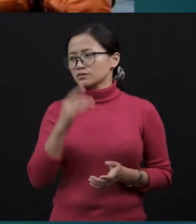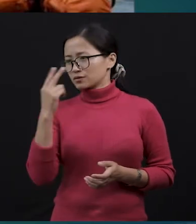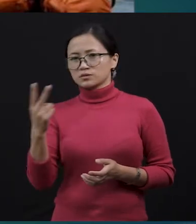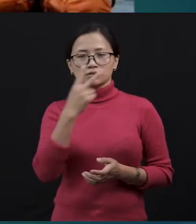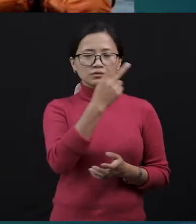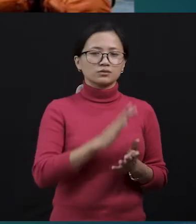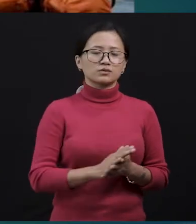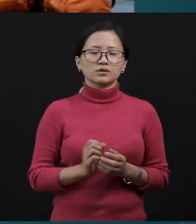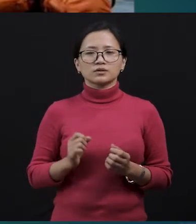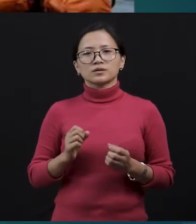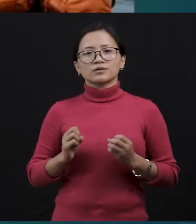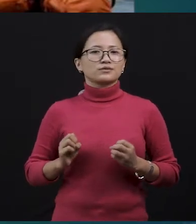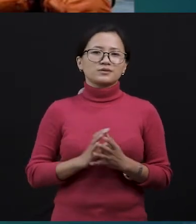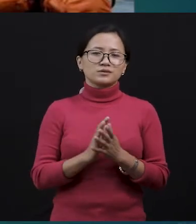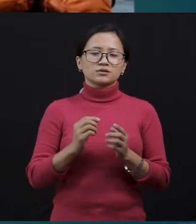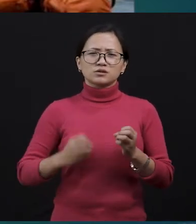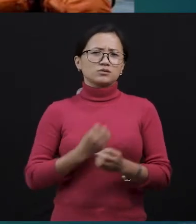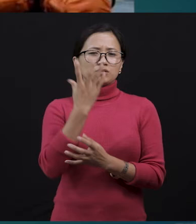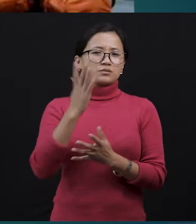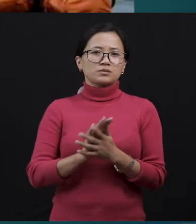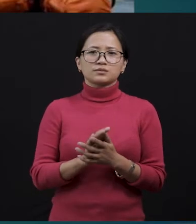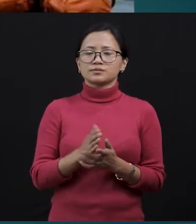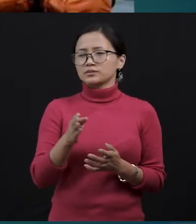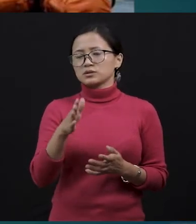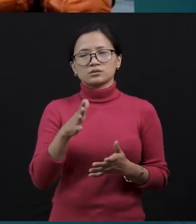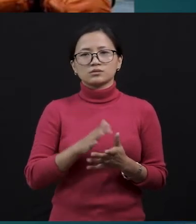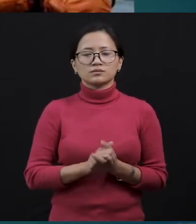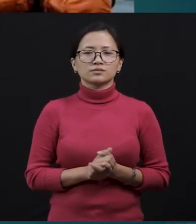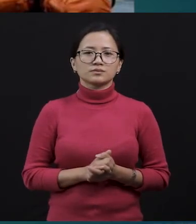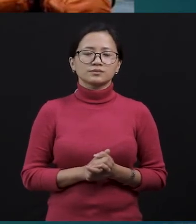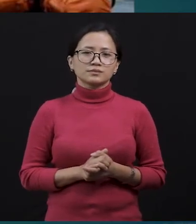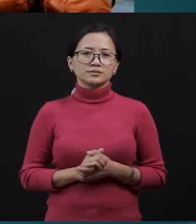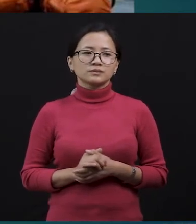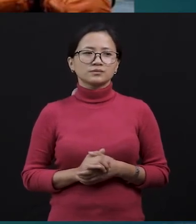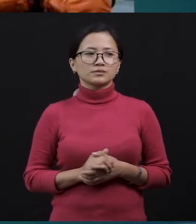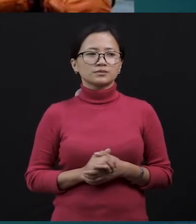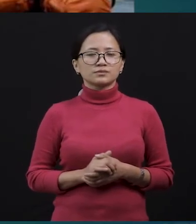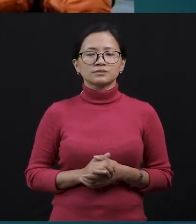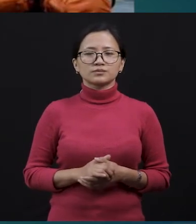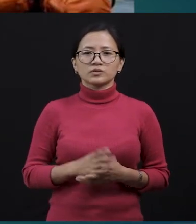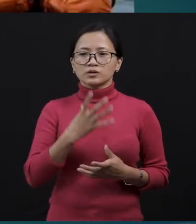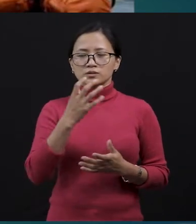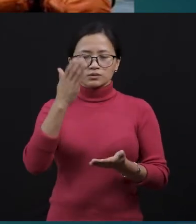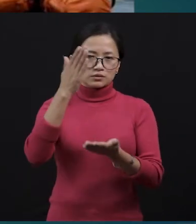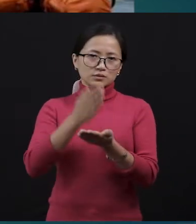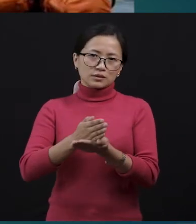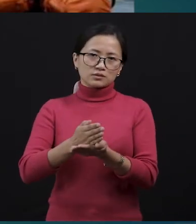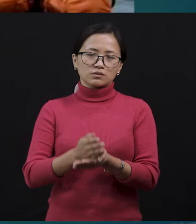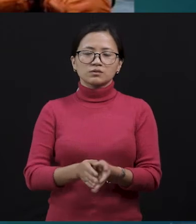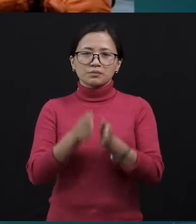sightseeing or entertainment, isn't it? No one will travel to space for those things. And so they are set on a mission for some